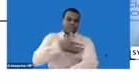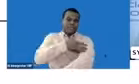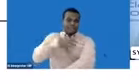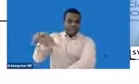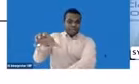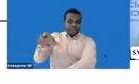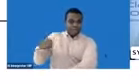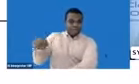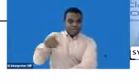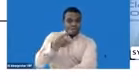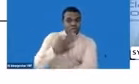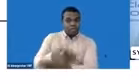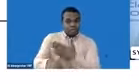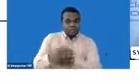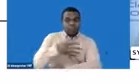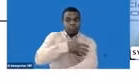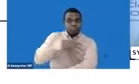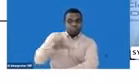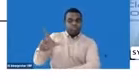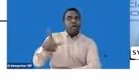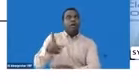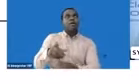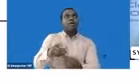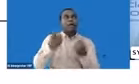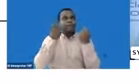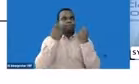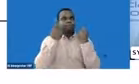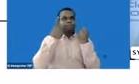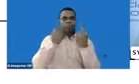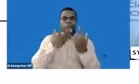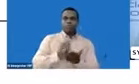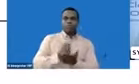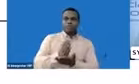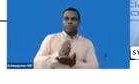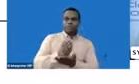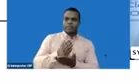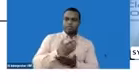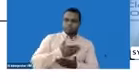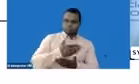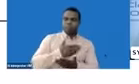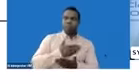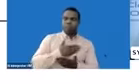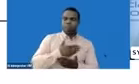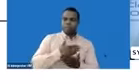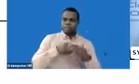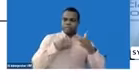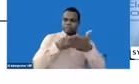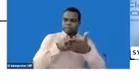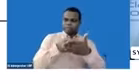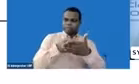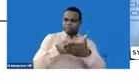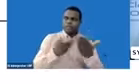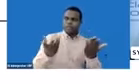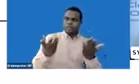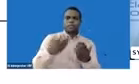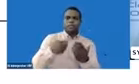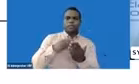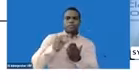a decision if they really want to give feedback or don't want to give feedback. But first, you need to understand that you have the right to